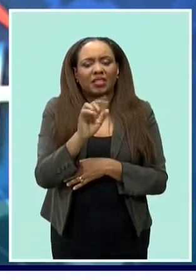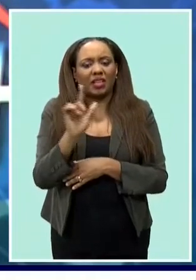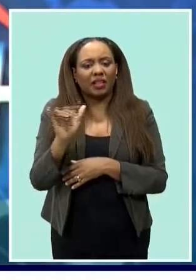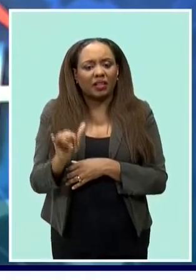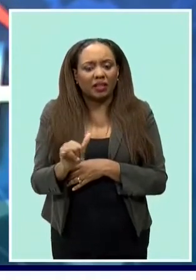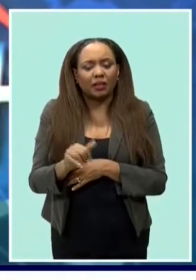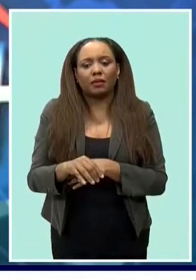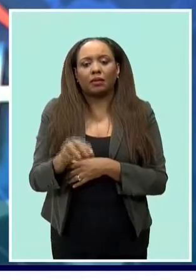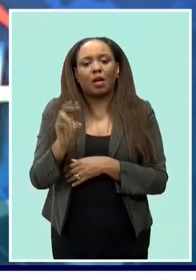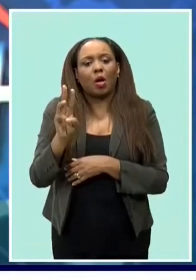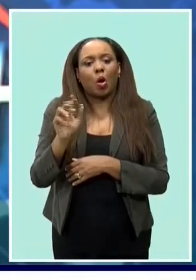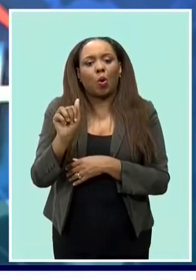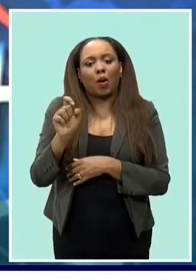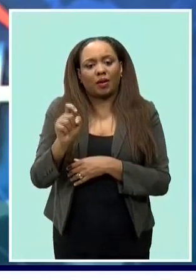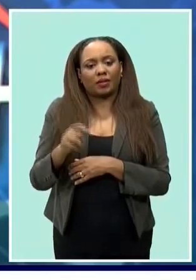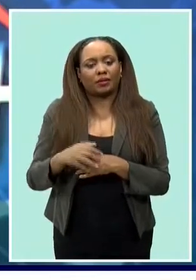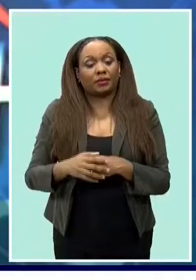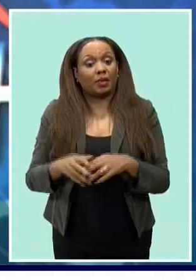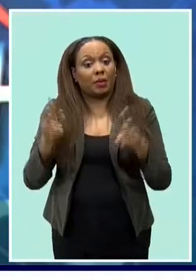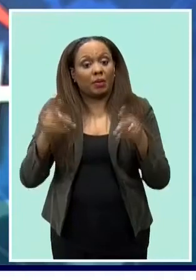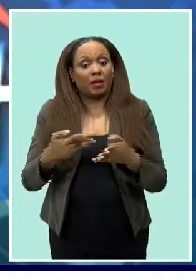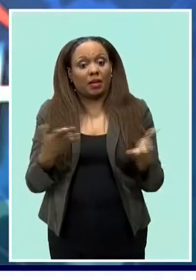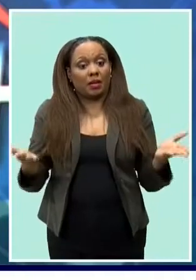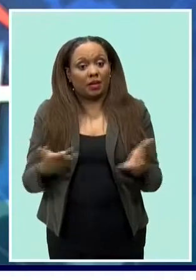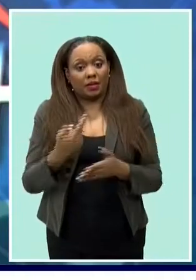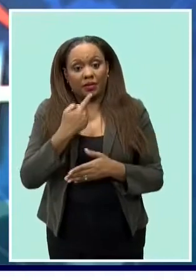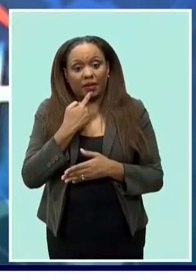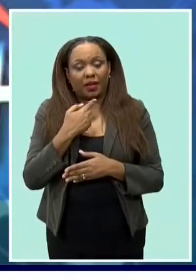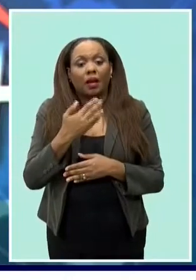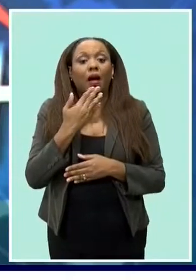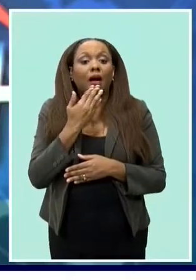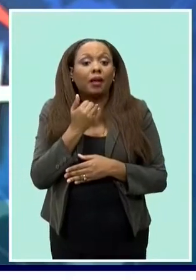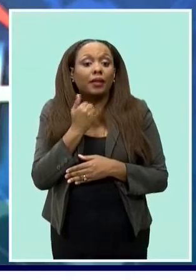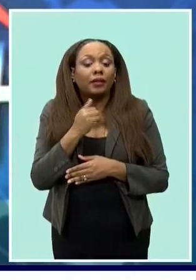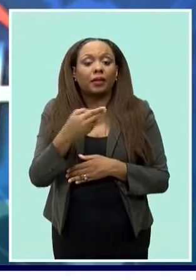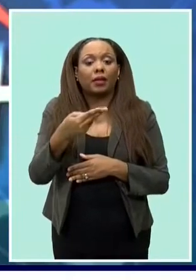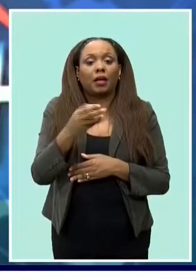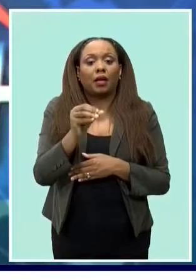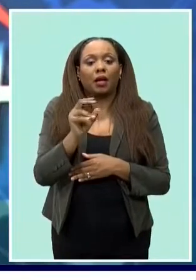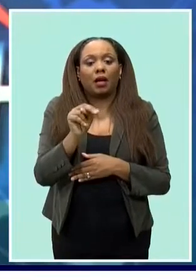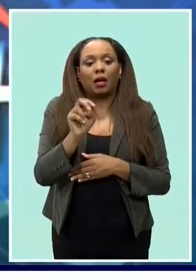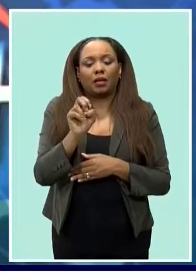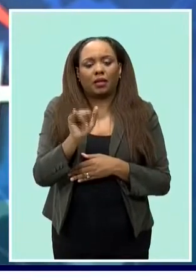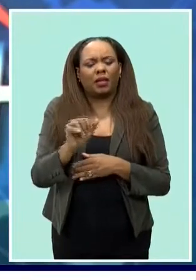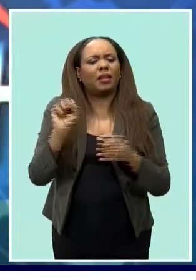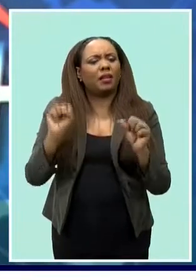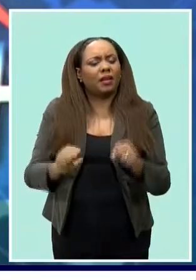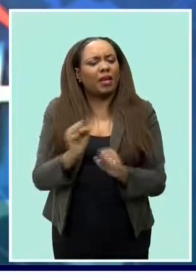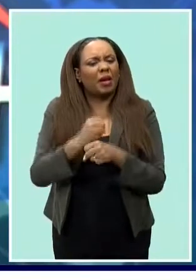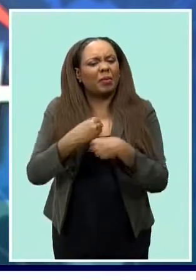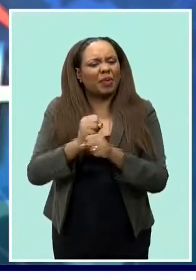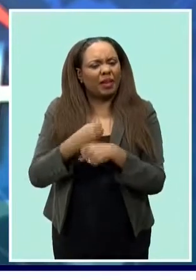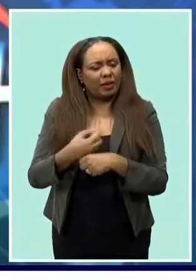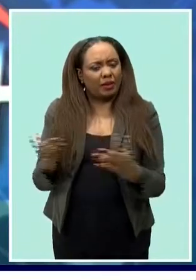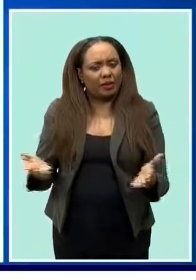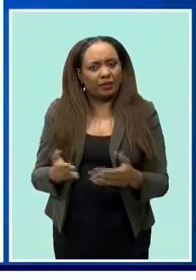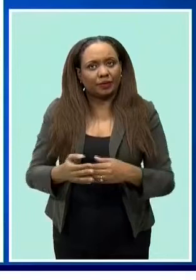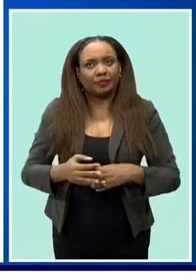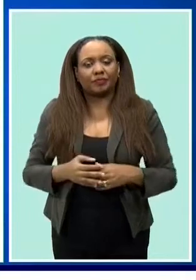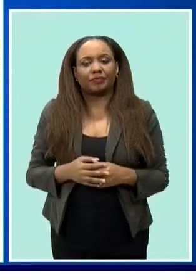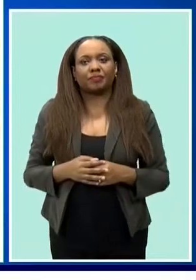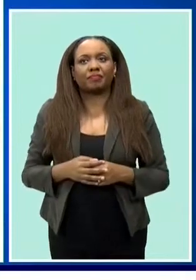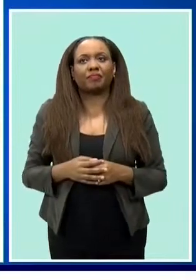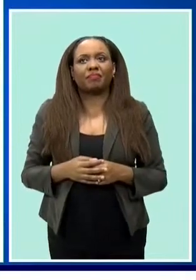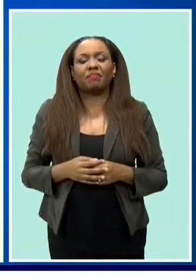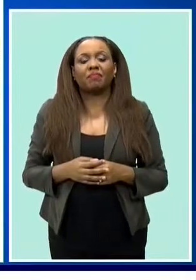Apiculture Association, Damien Hines, says, like honey, these are all areas local producers can tap into. The main product